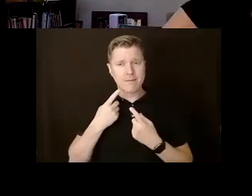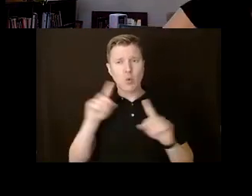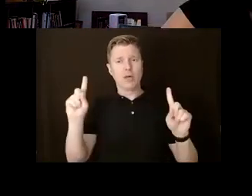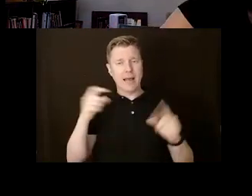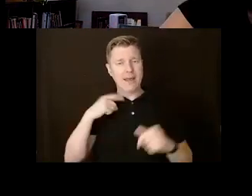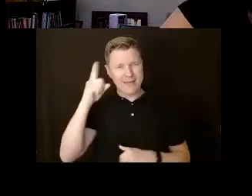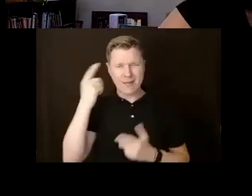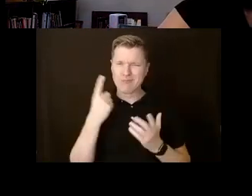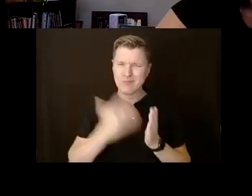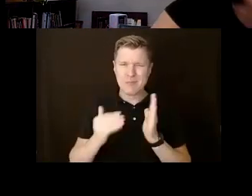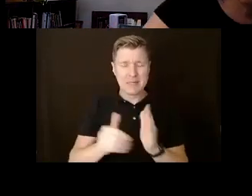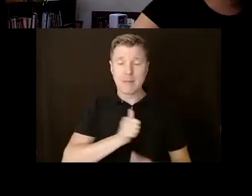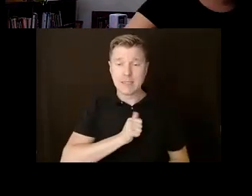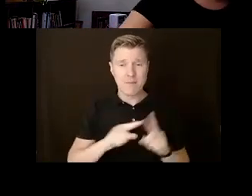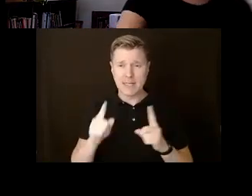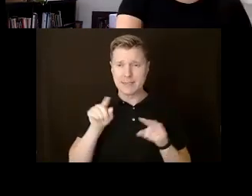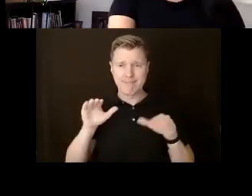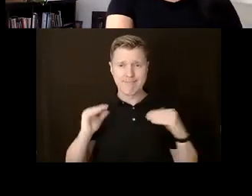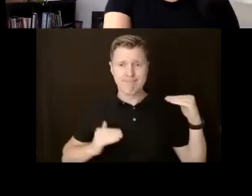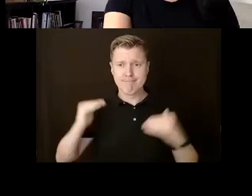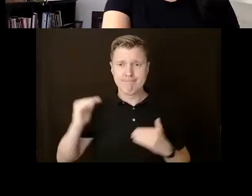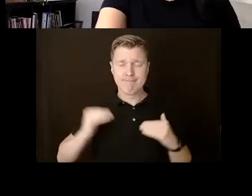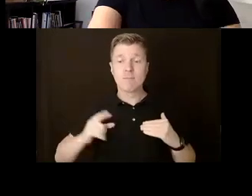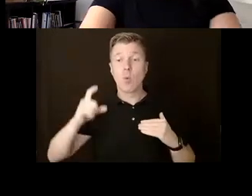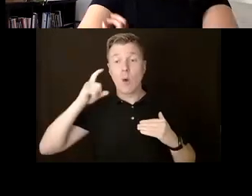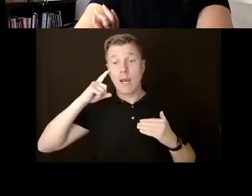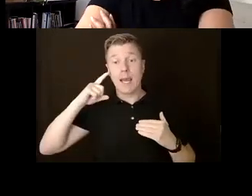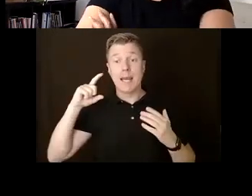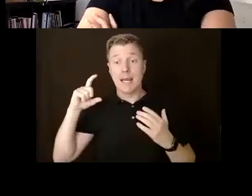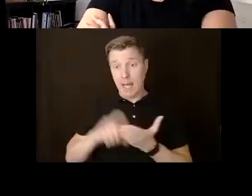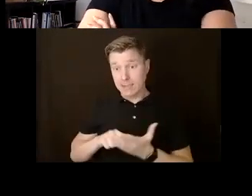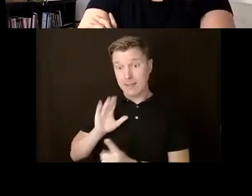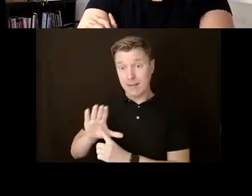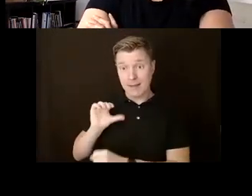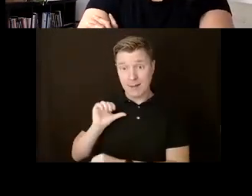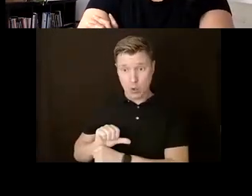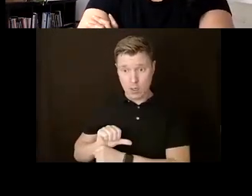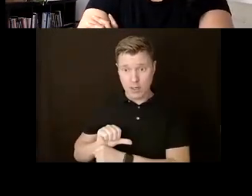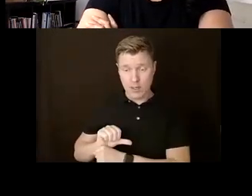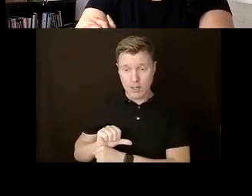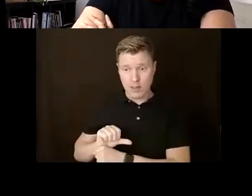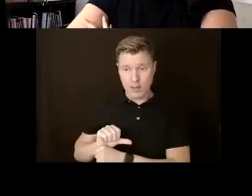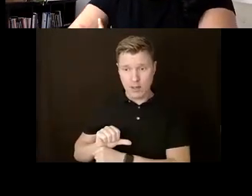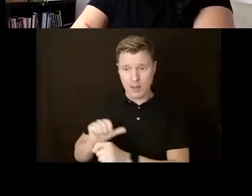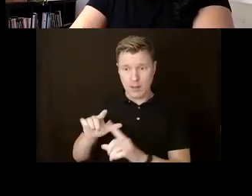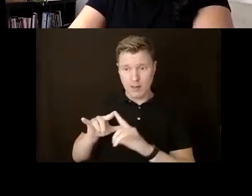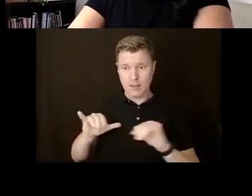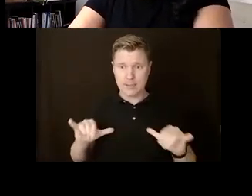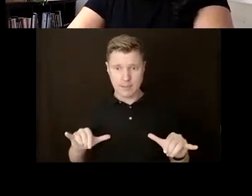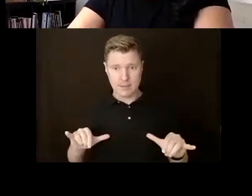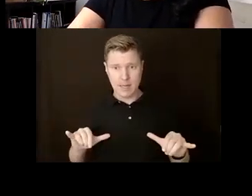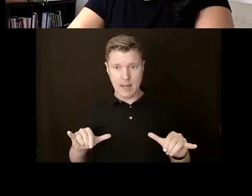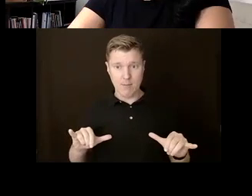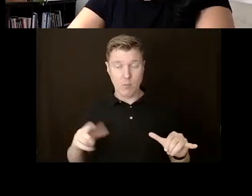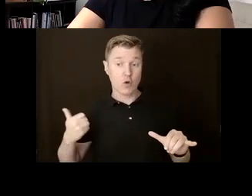there's something about kind of both like recognizing the work people are putting in currently and what they're trying